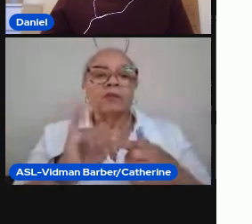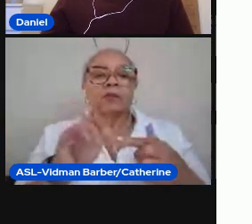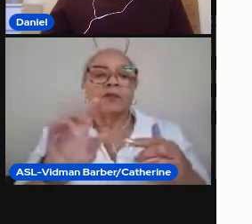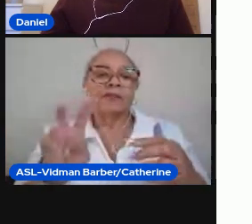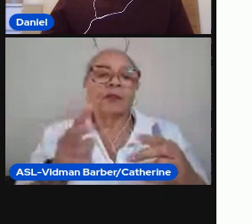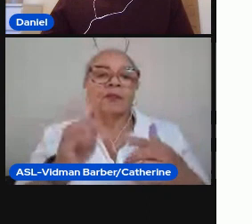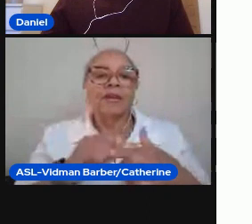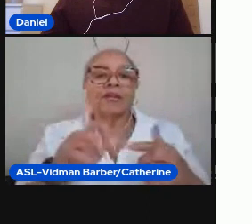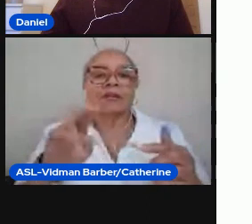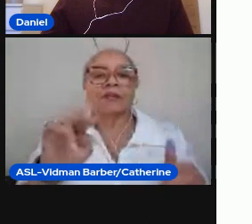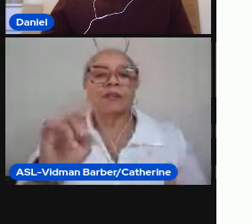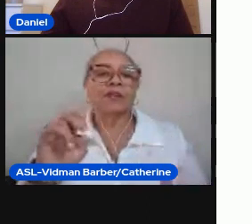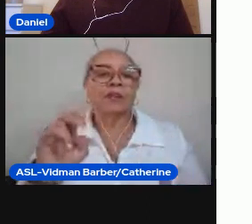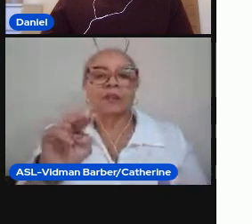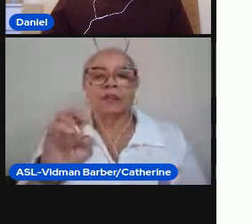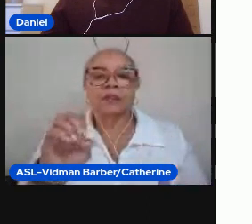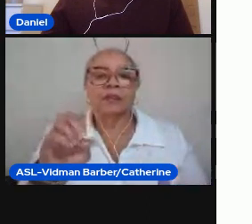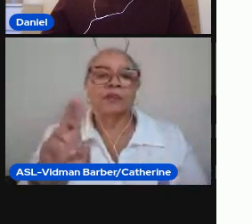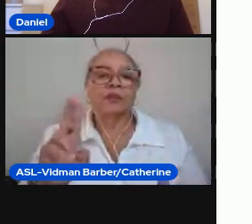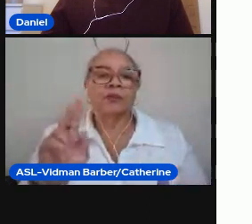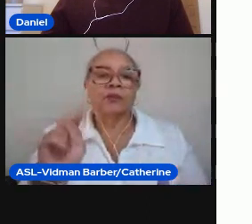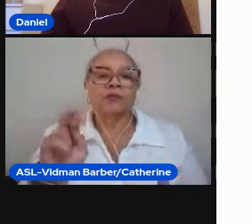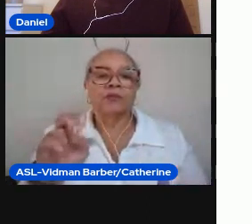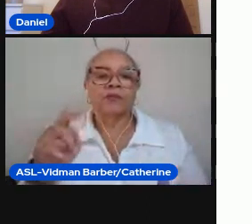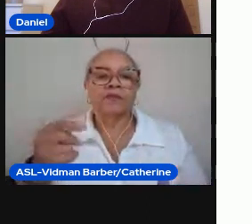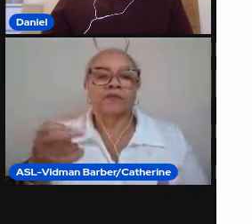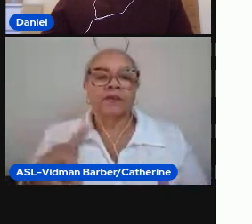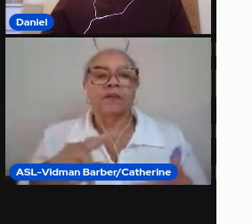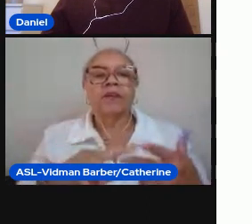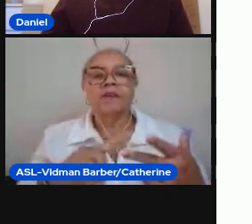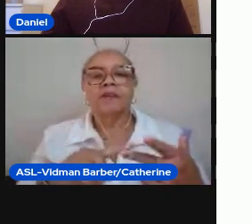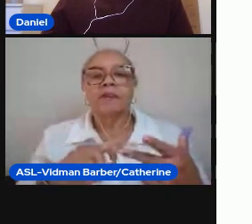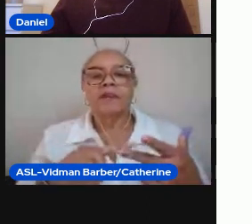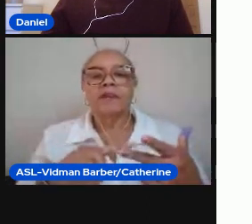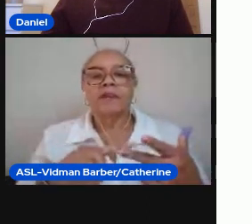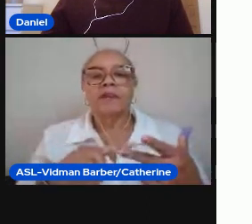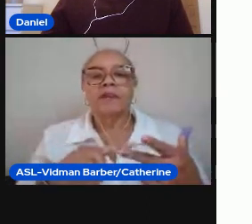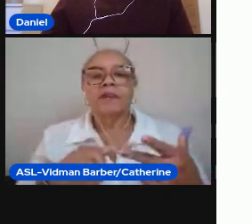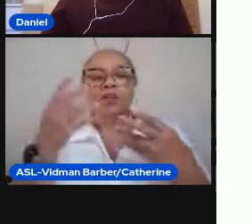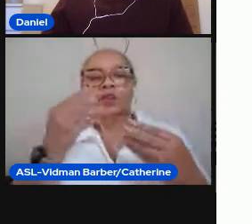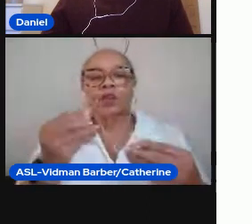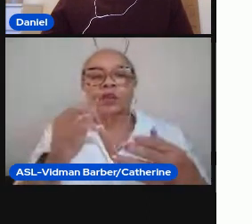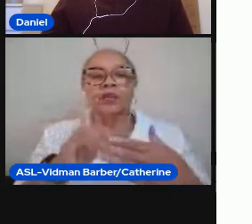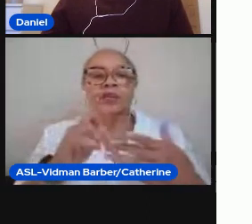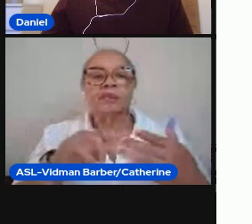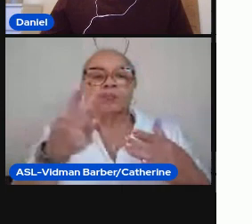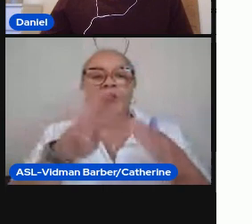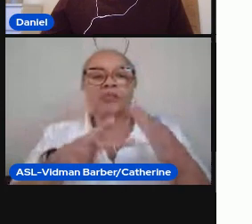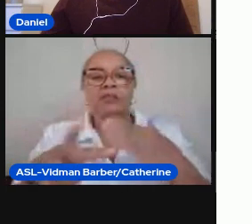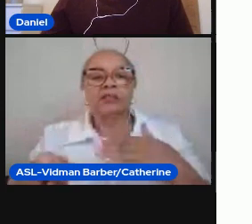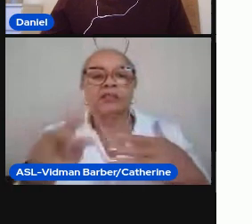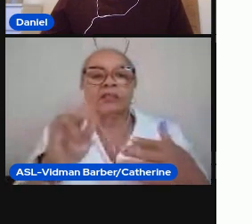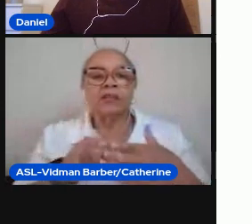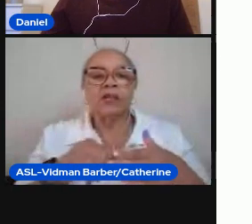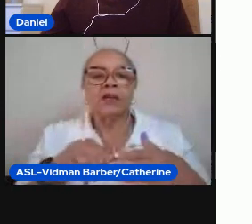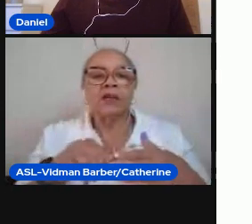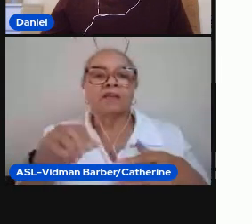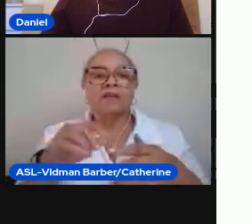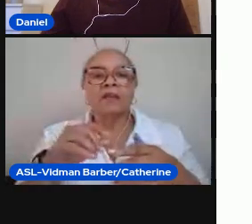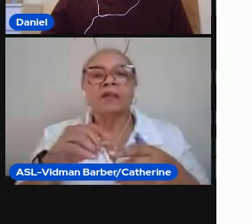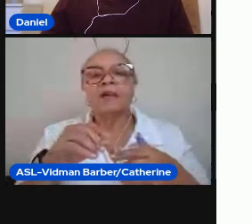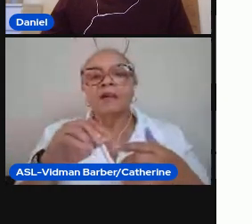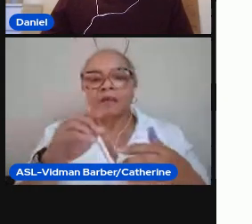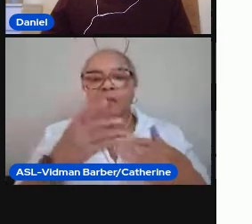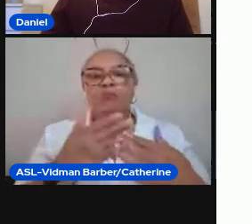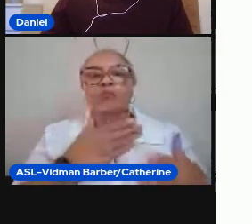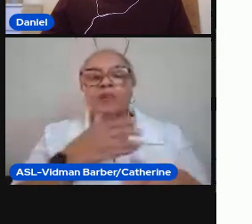and that machine learning could enable prediction of immunogenicity and reactogenicity using pre-vaccination gene expression data